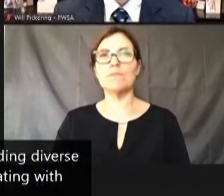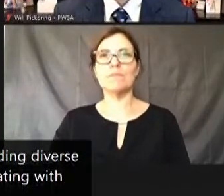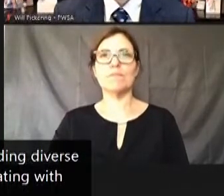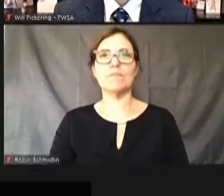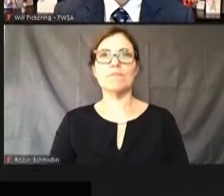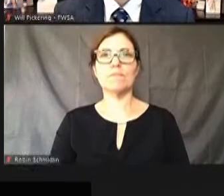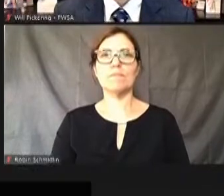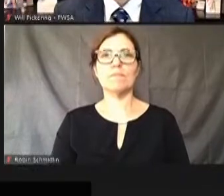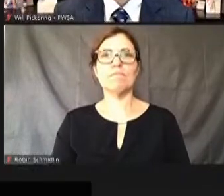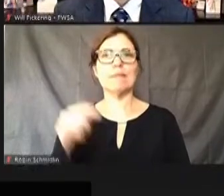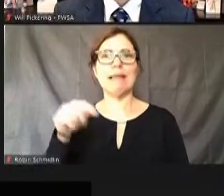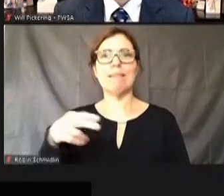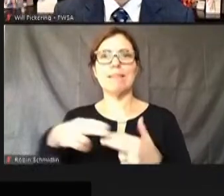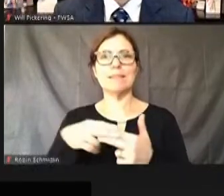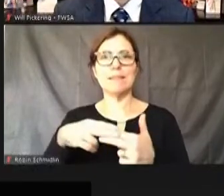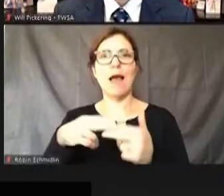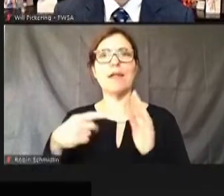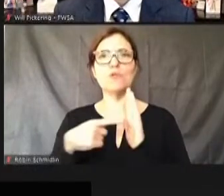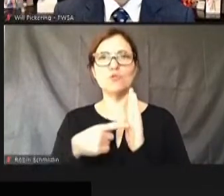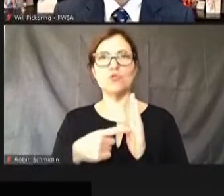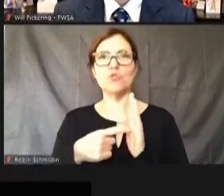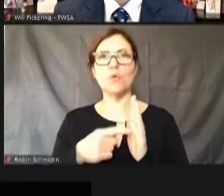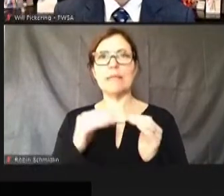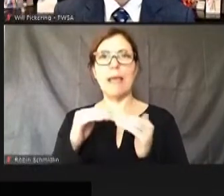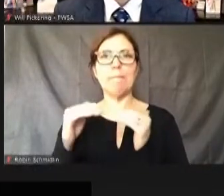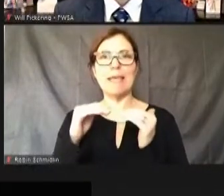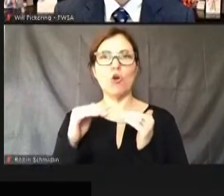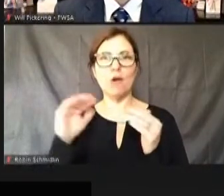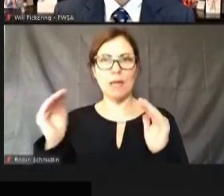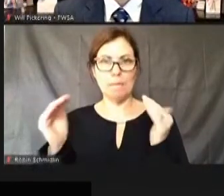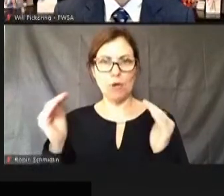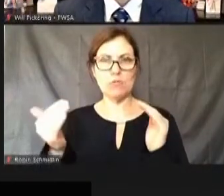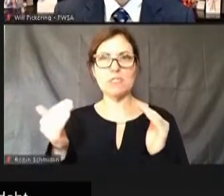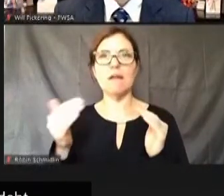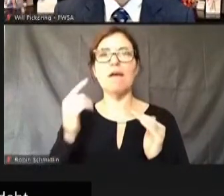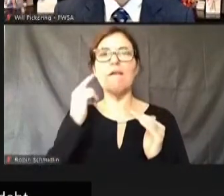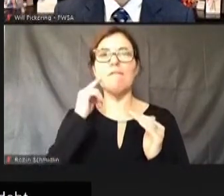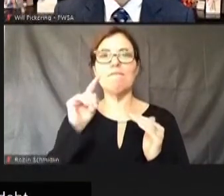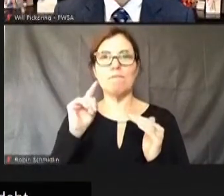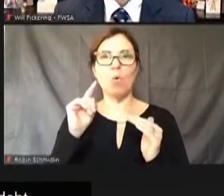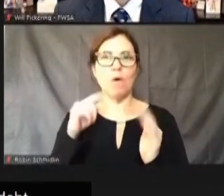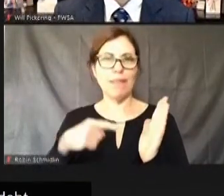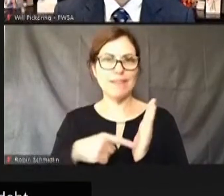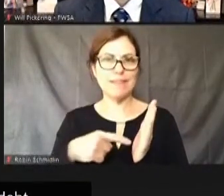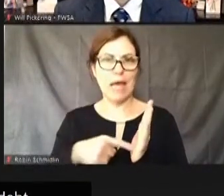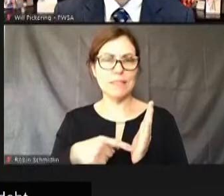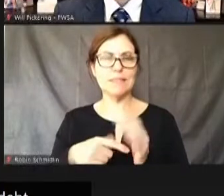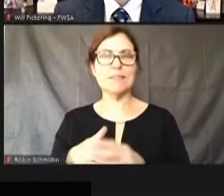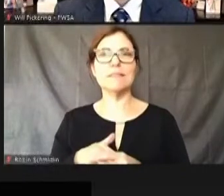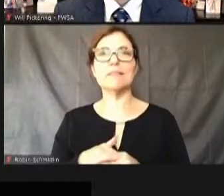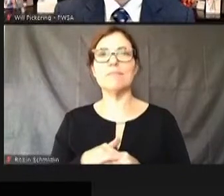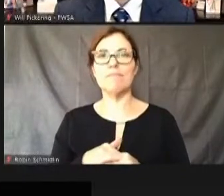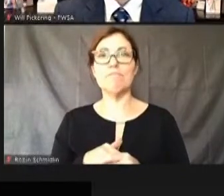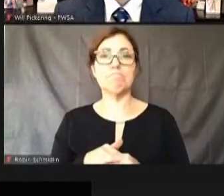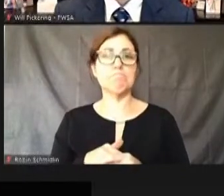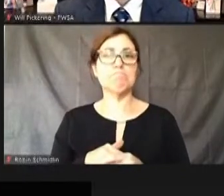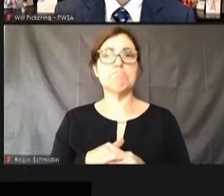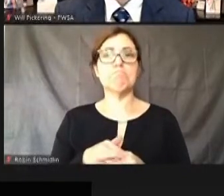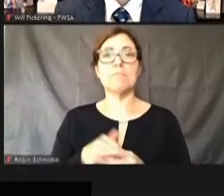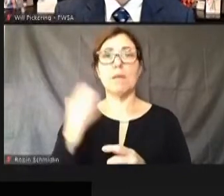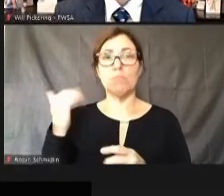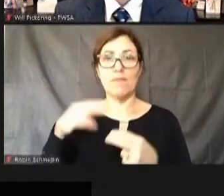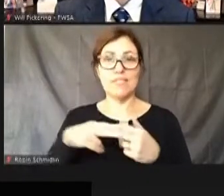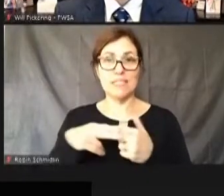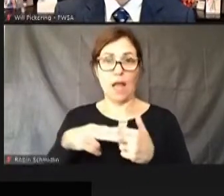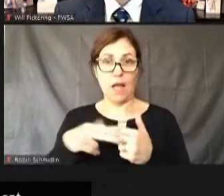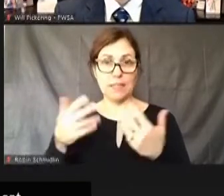This slide shows a peer comparison for our debt. As we mentioned in previous slides, PWSA